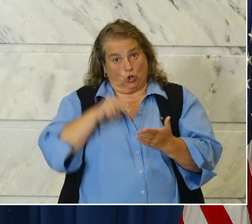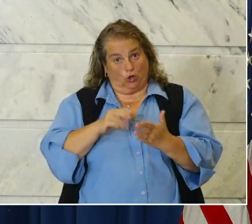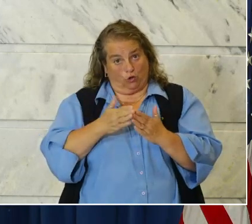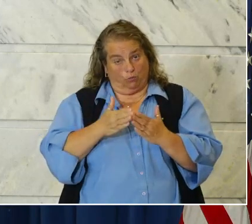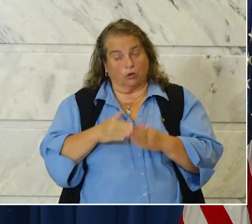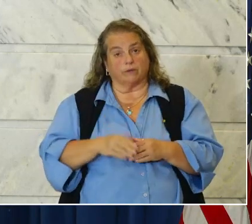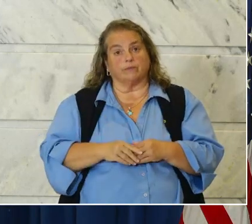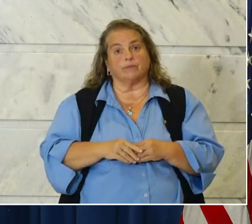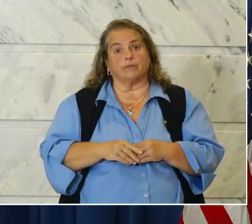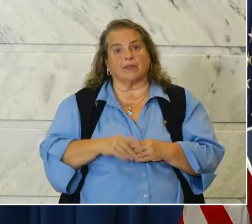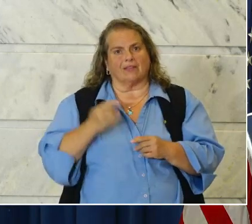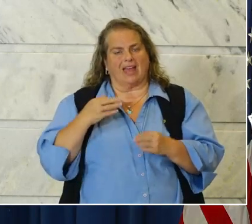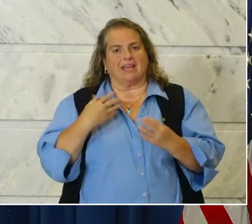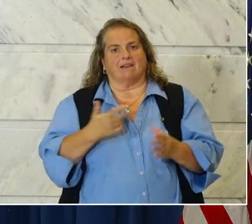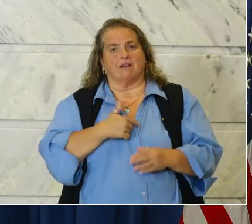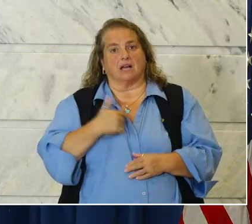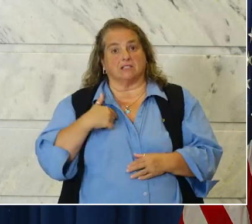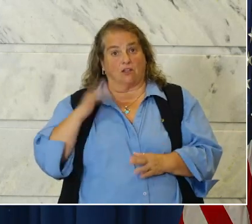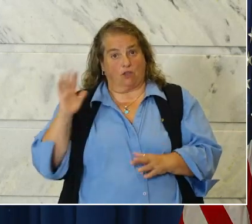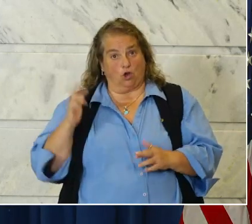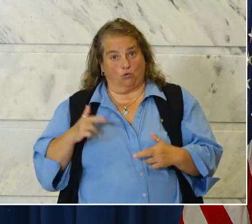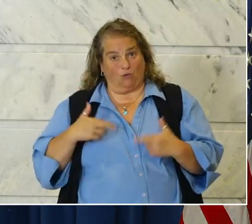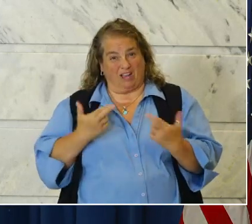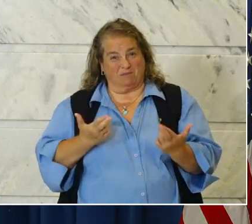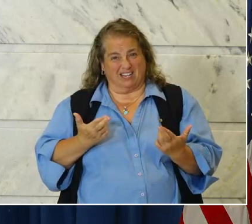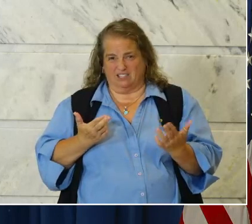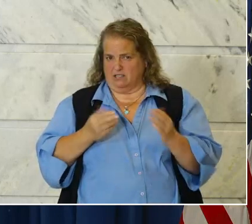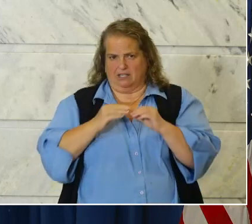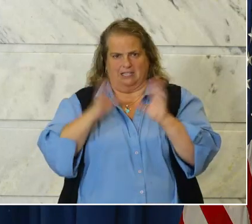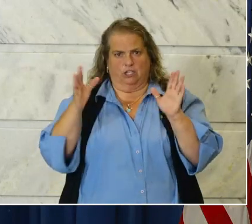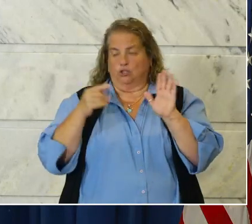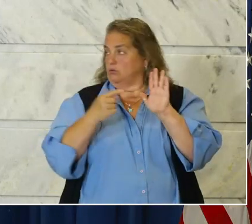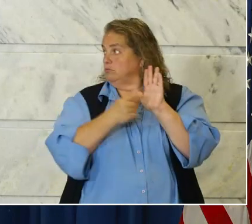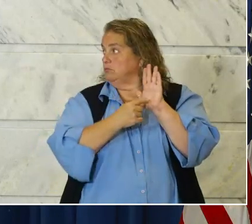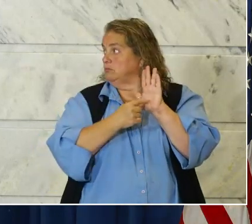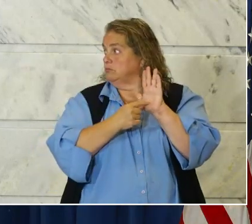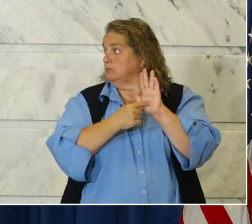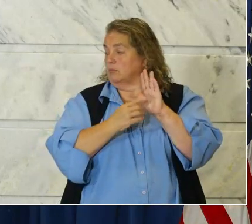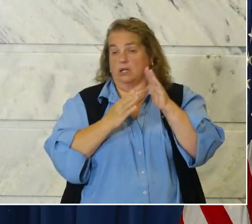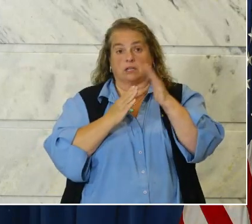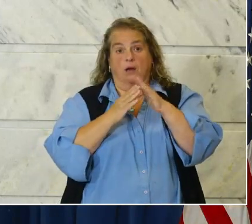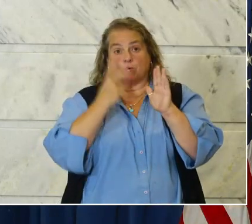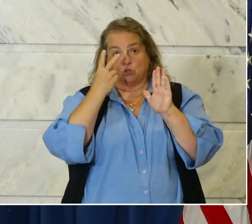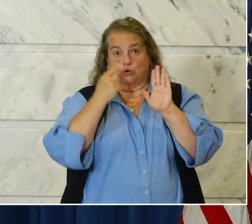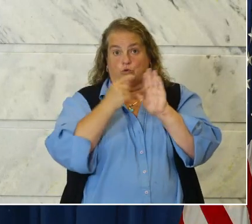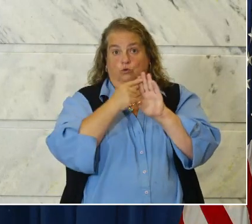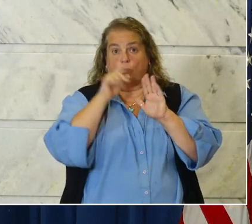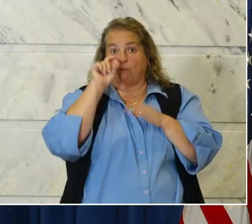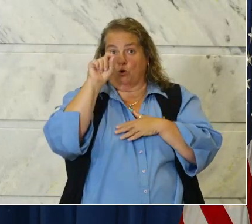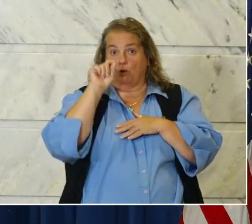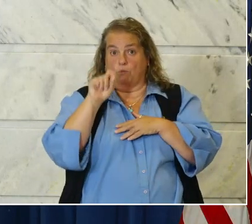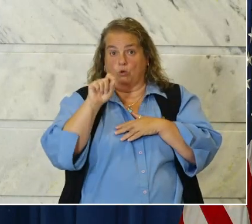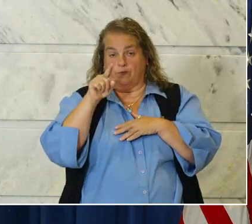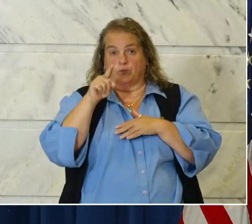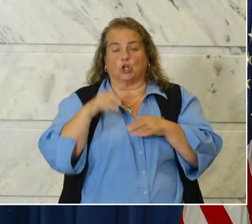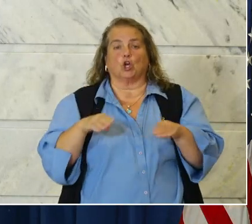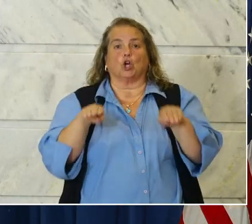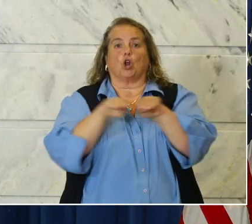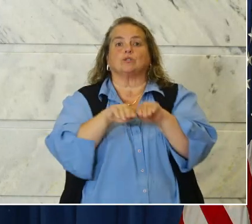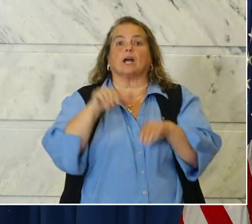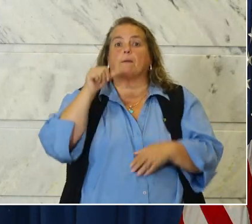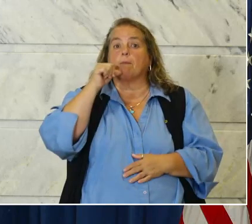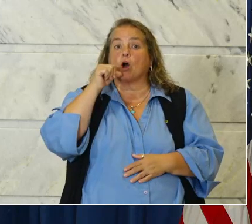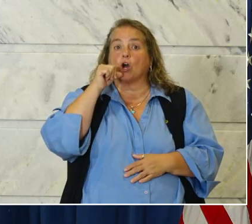us their recommendations right here. I'm going to read the top two recommendations, the top two bullets. Closing